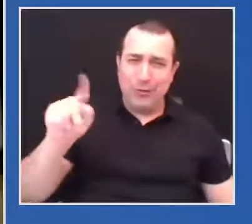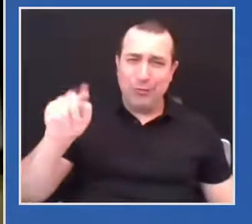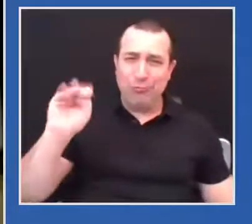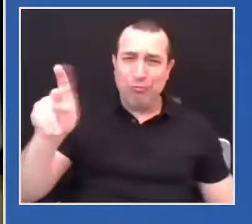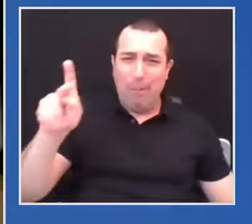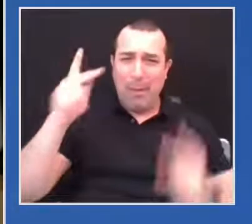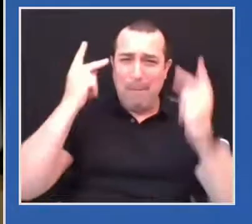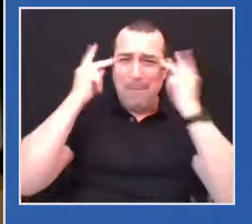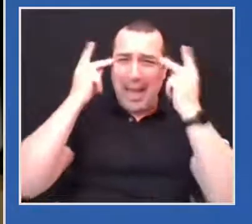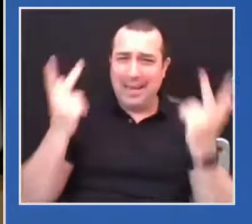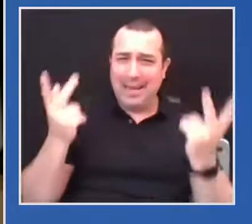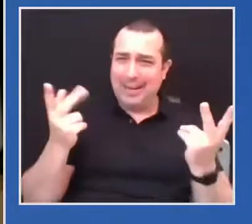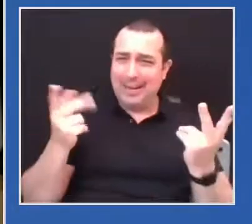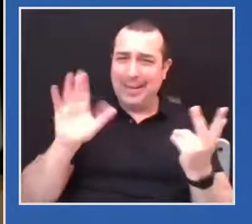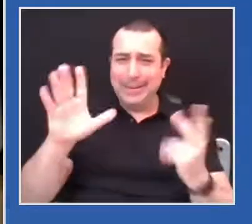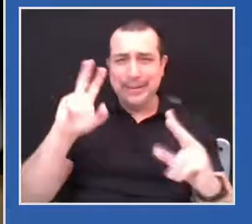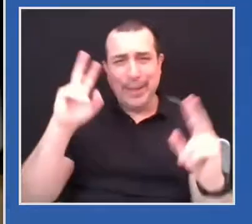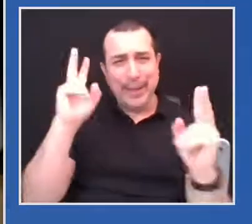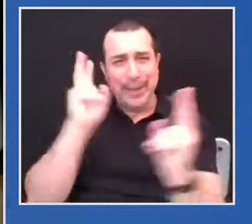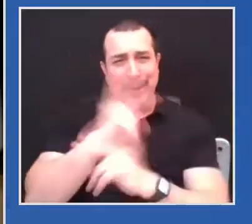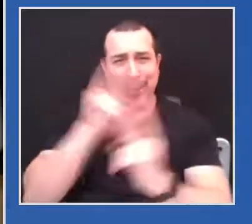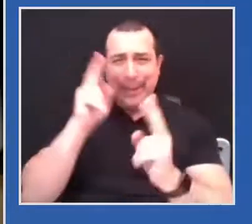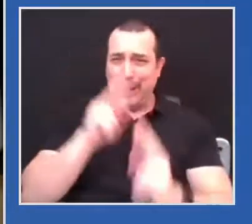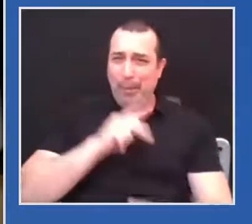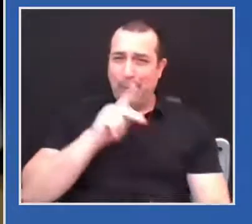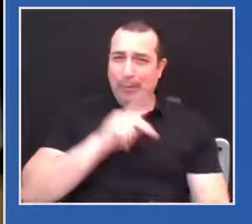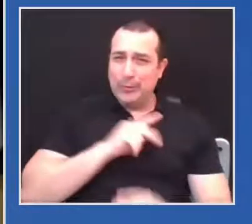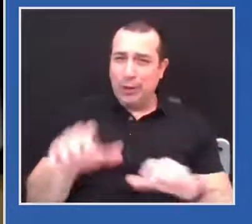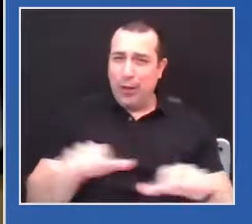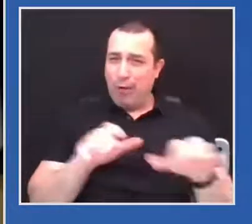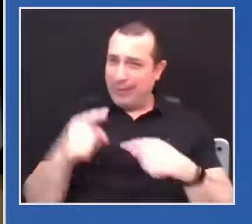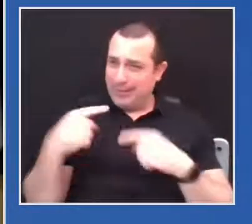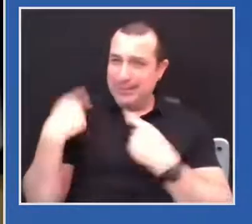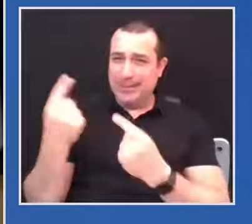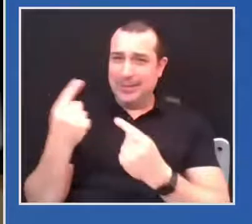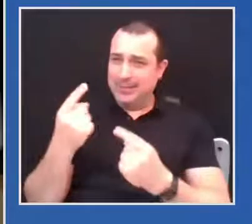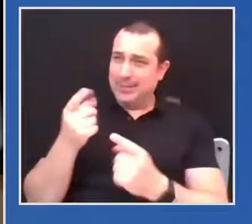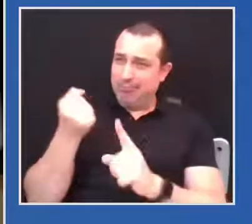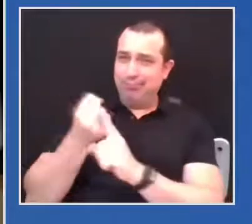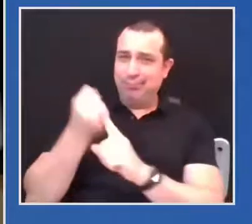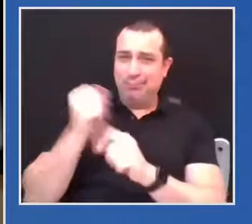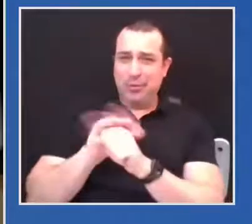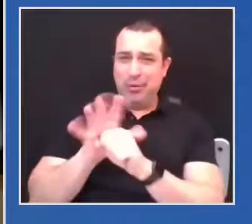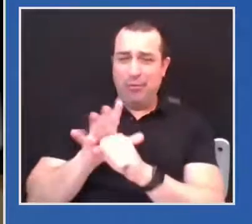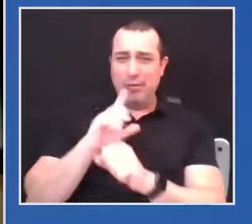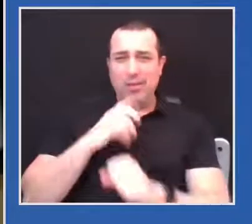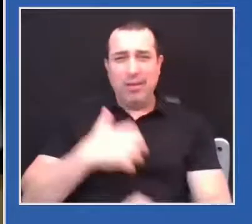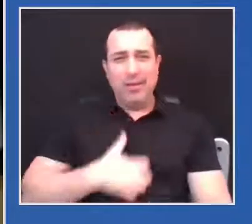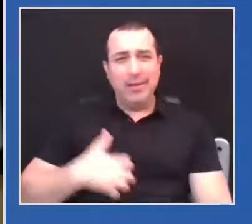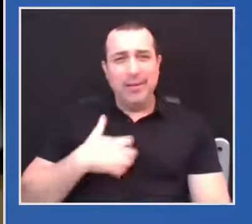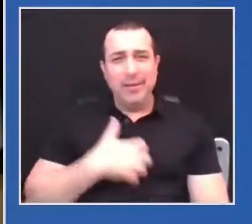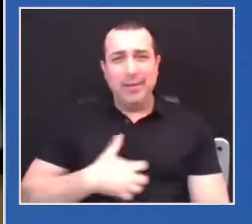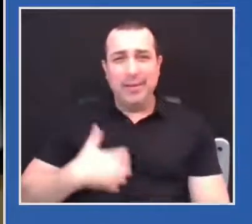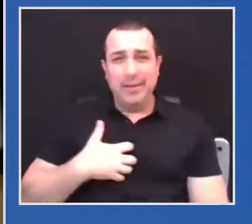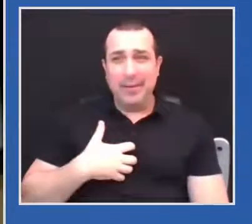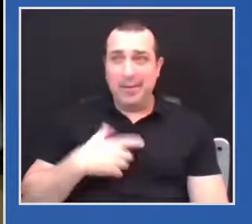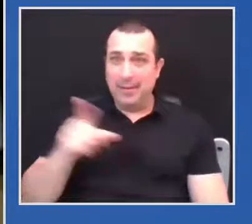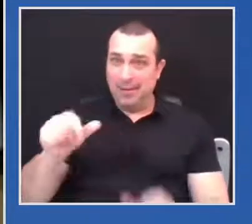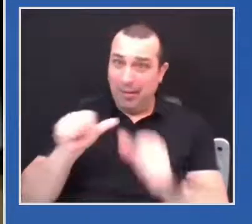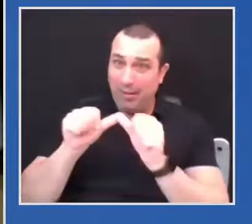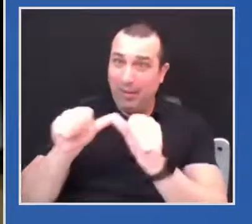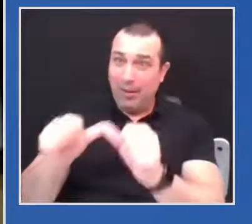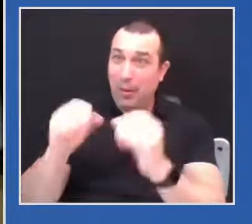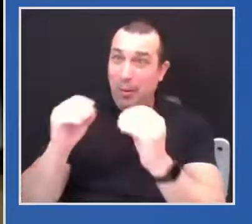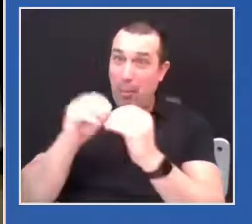His reckless personal conduct since his diagnosis is unconscionable. The longer Donald Trump is president, the more reckless he seems to